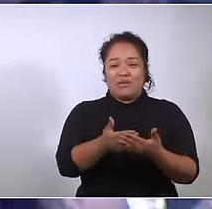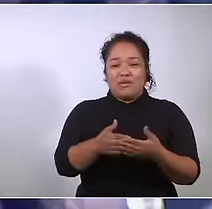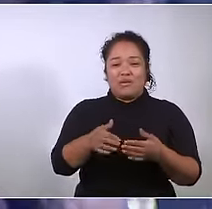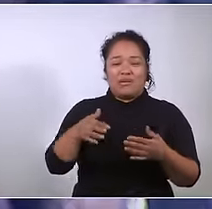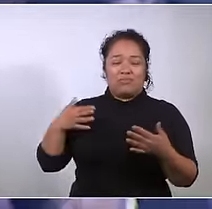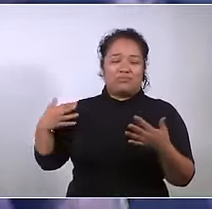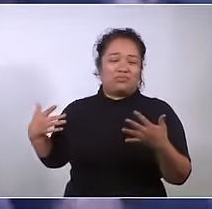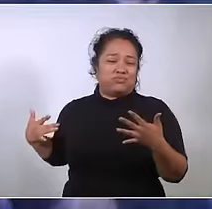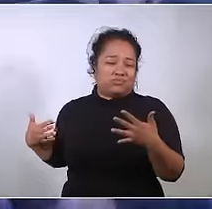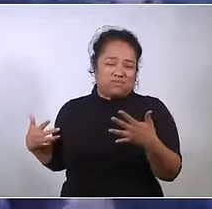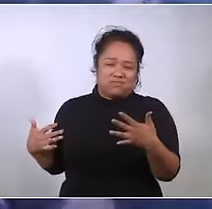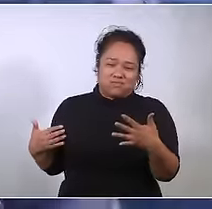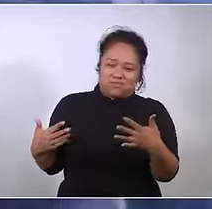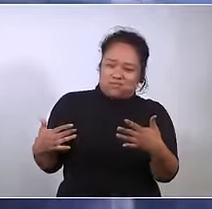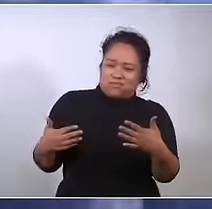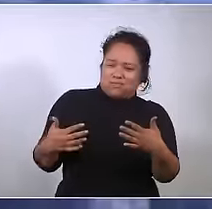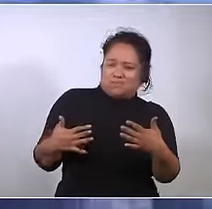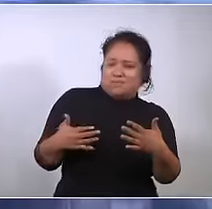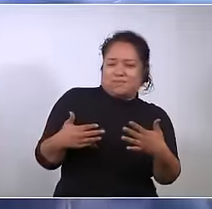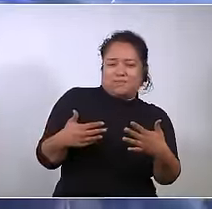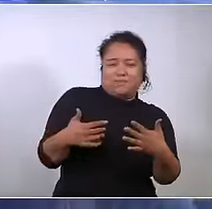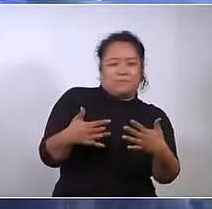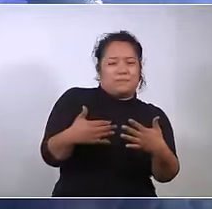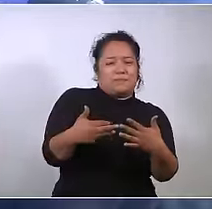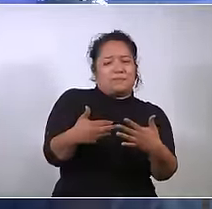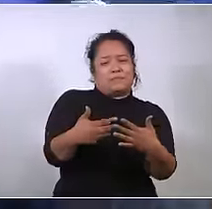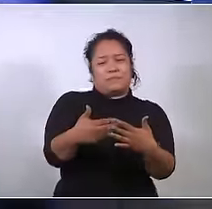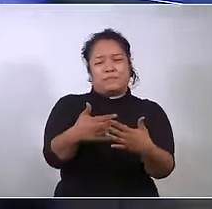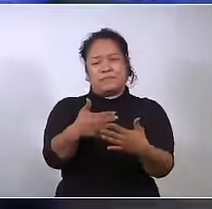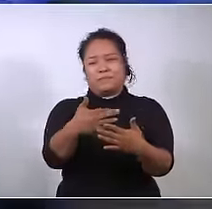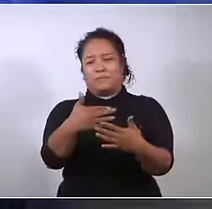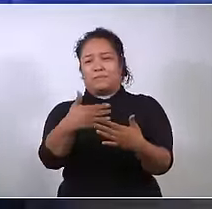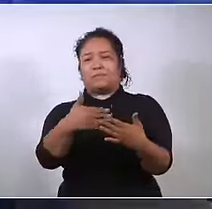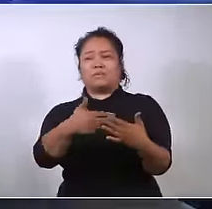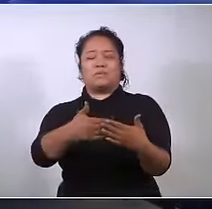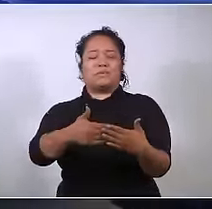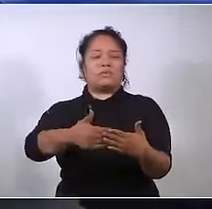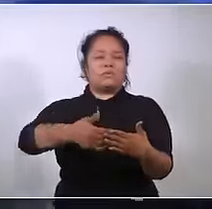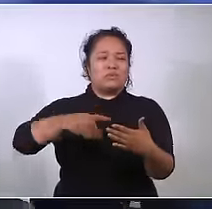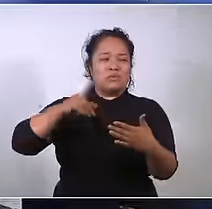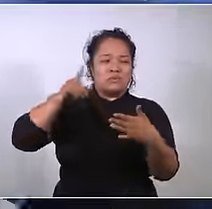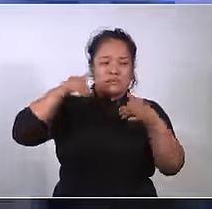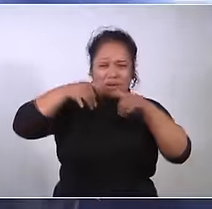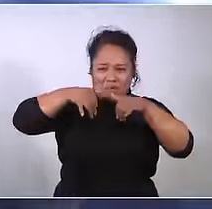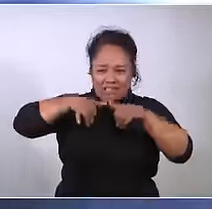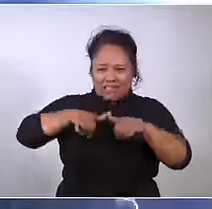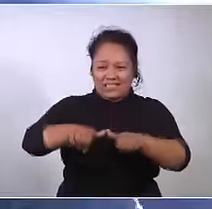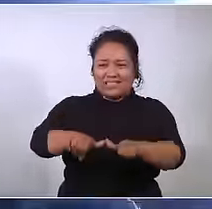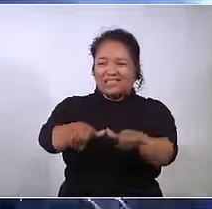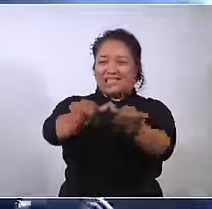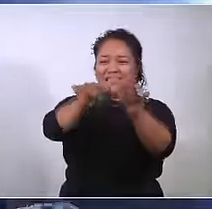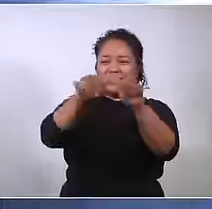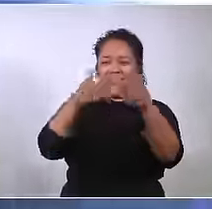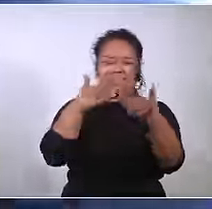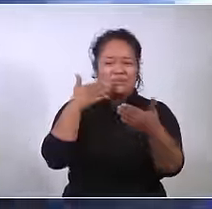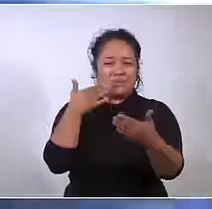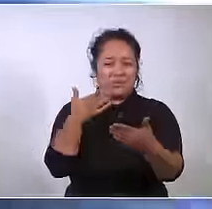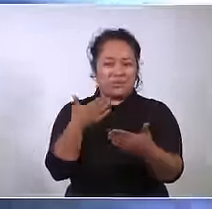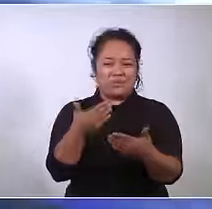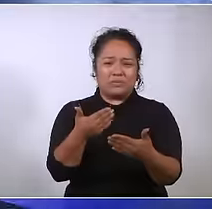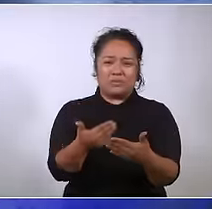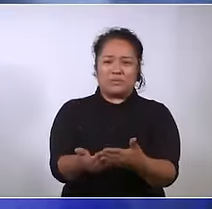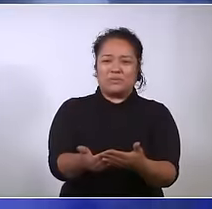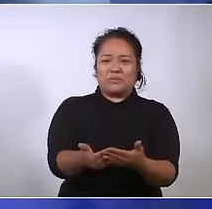After all of these years, you're still good,